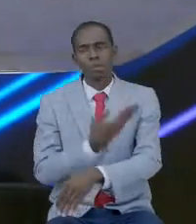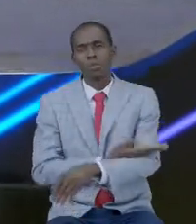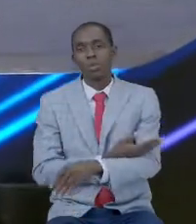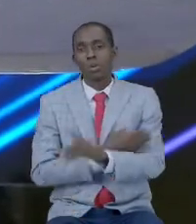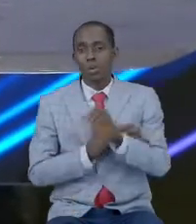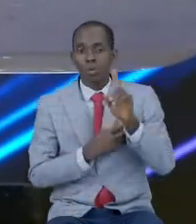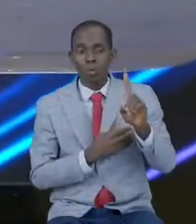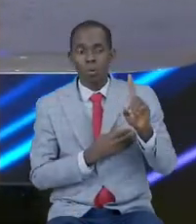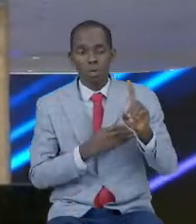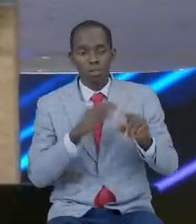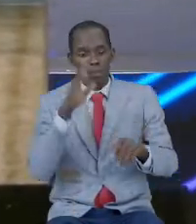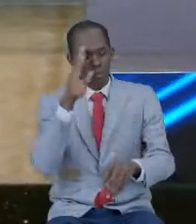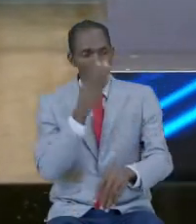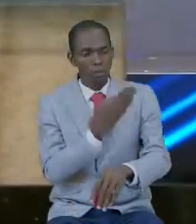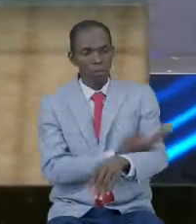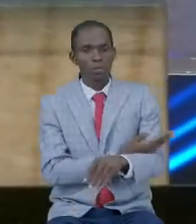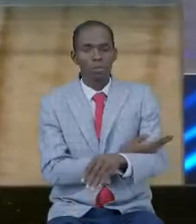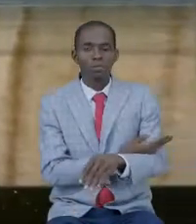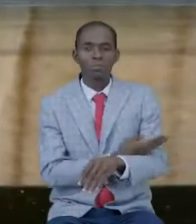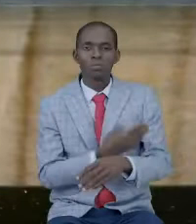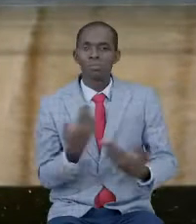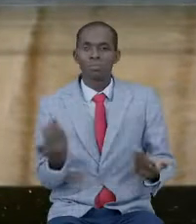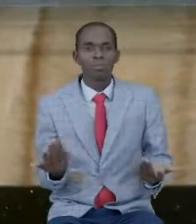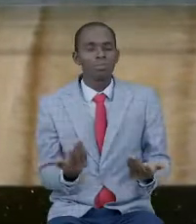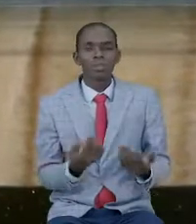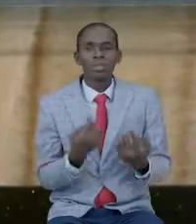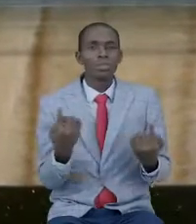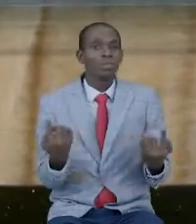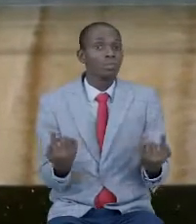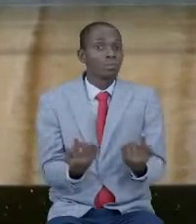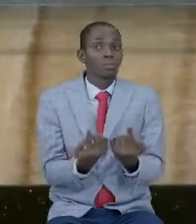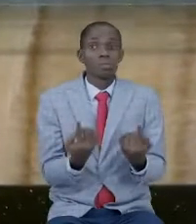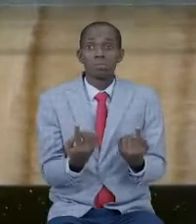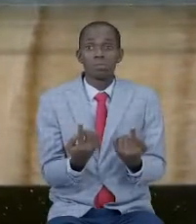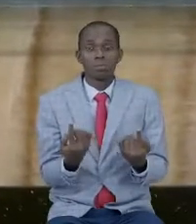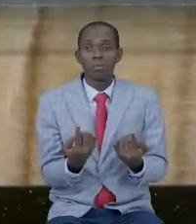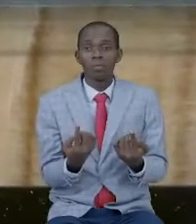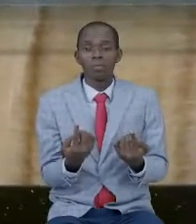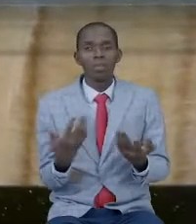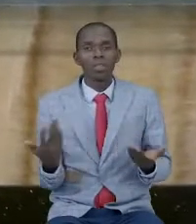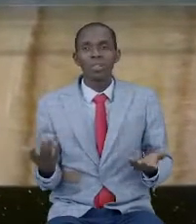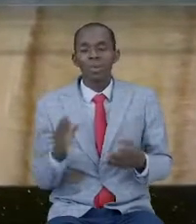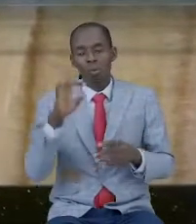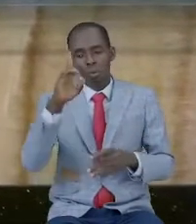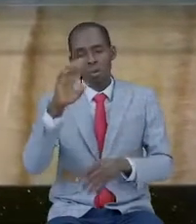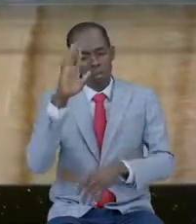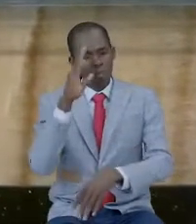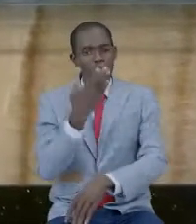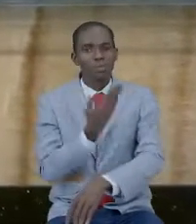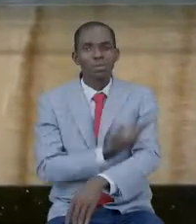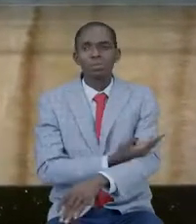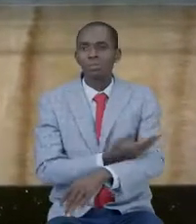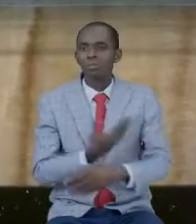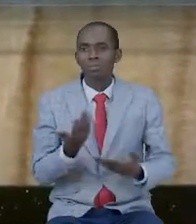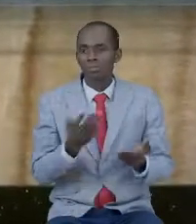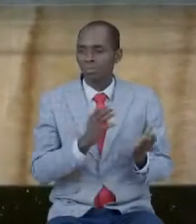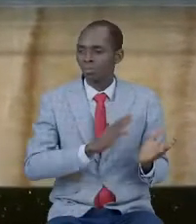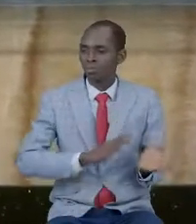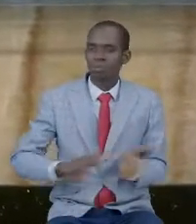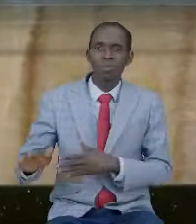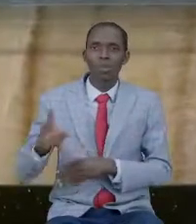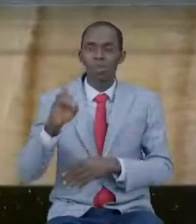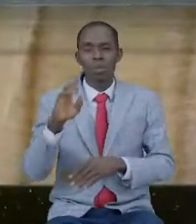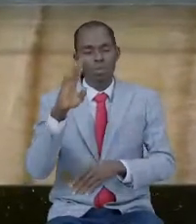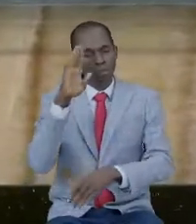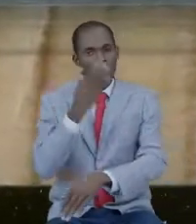son nominal, one son negligent, and one son